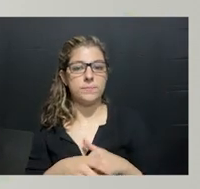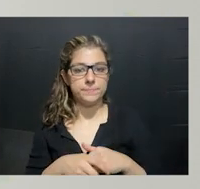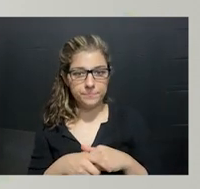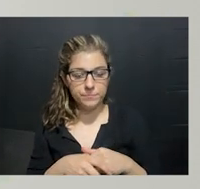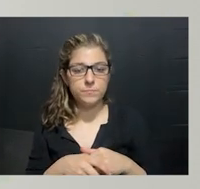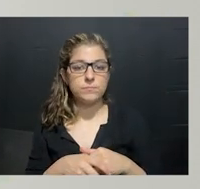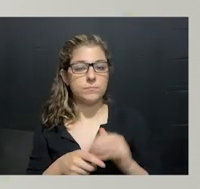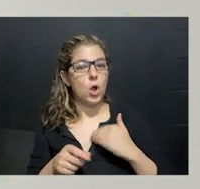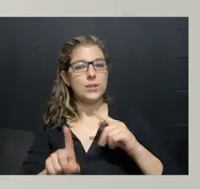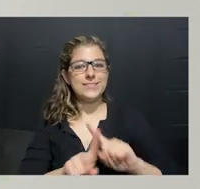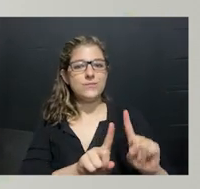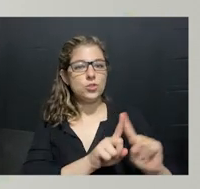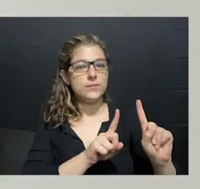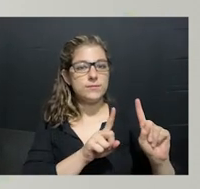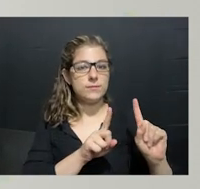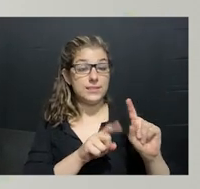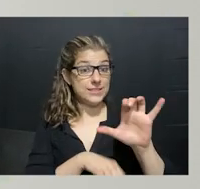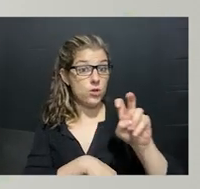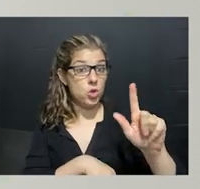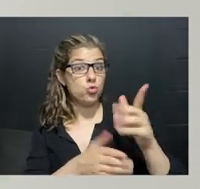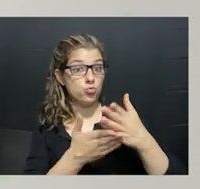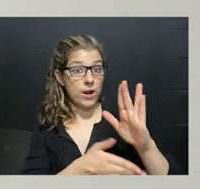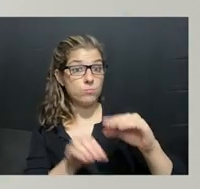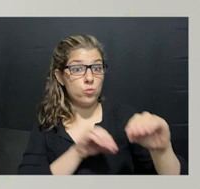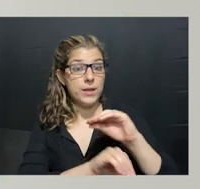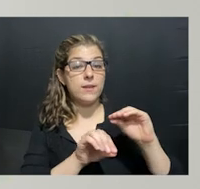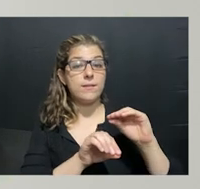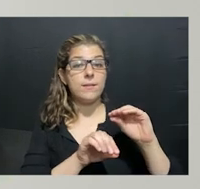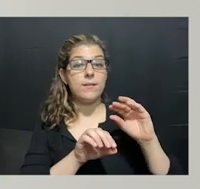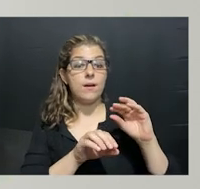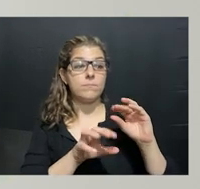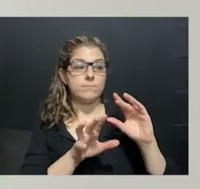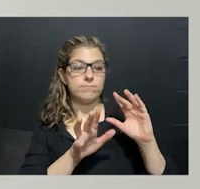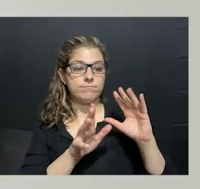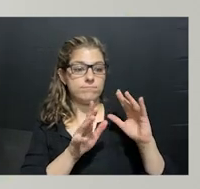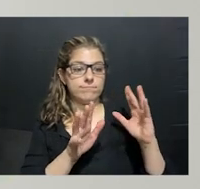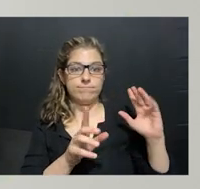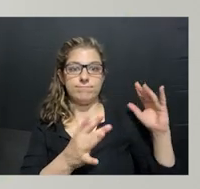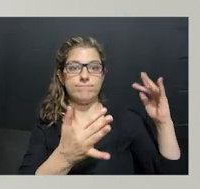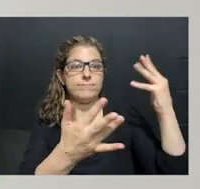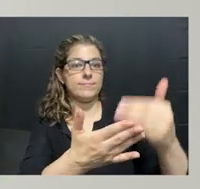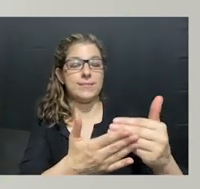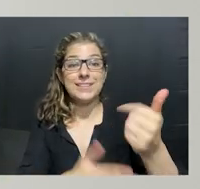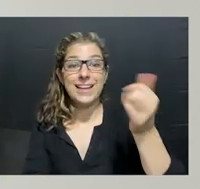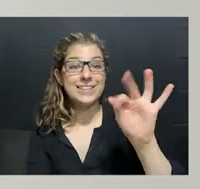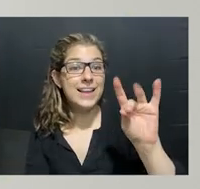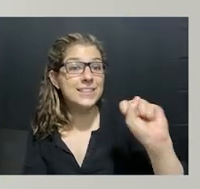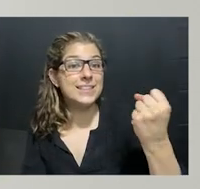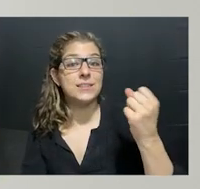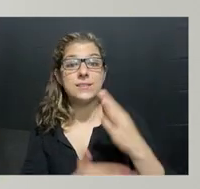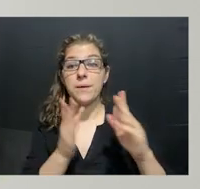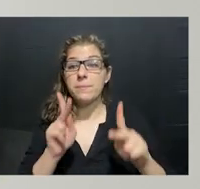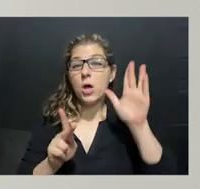recalcitrant efforts to take us back in time during the Civil Rights Movement, right up through the moments in the 1980s when some